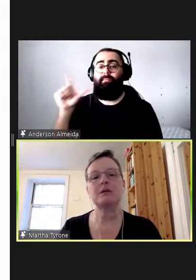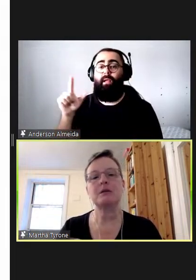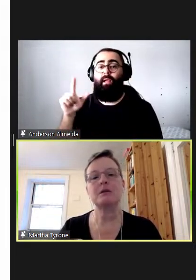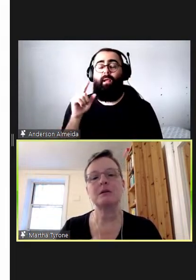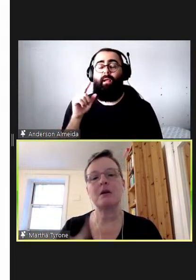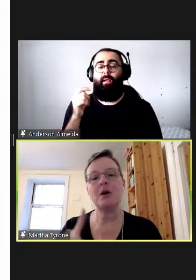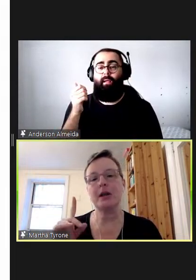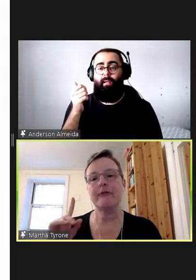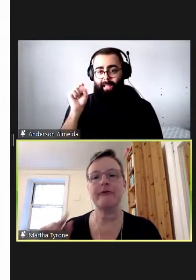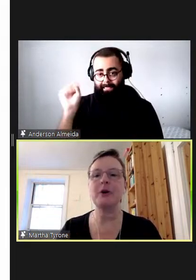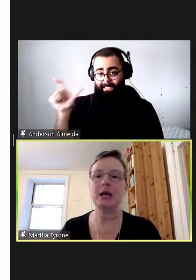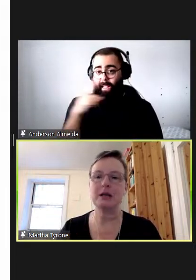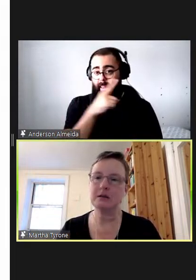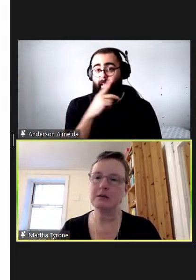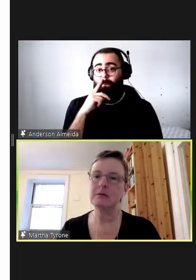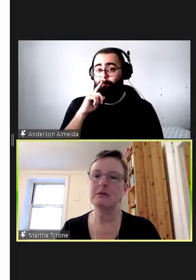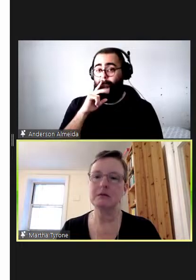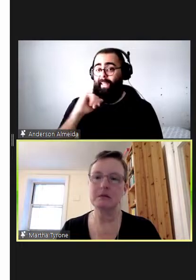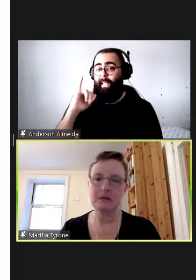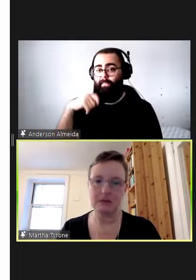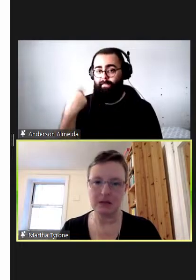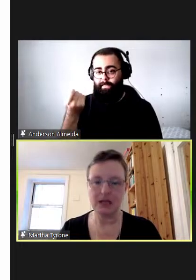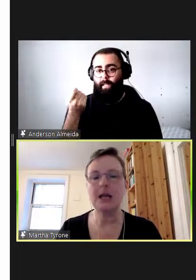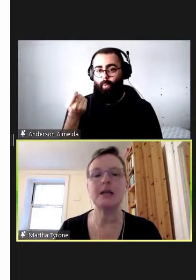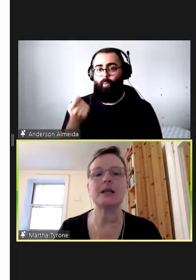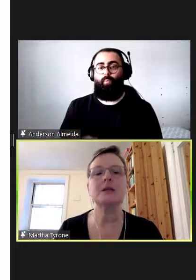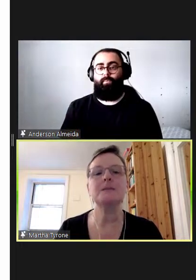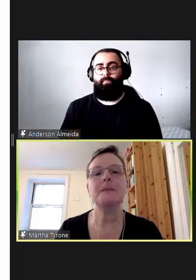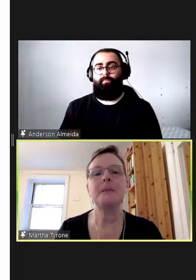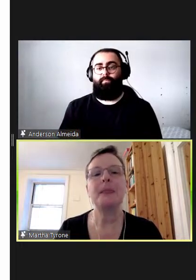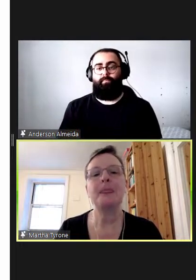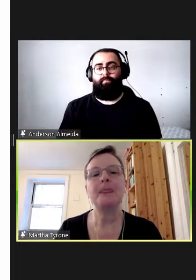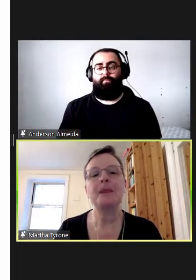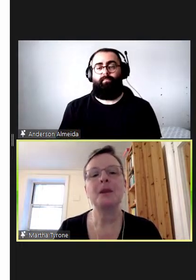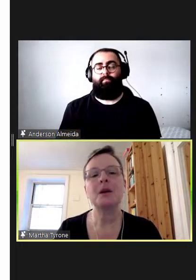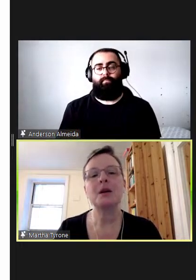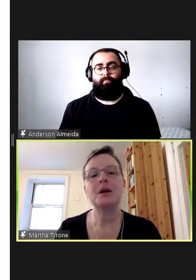located on the forehead in ASL.